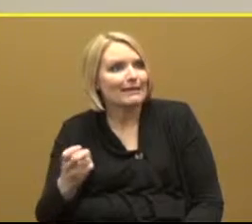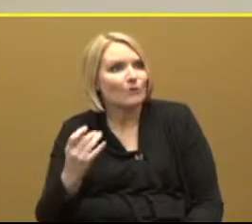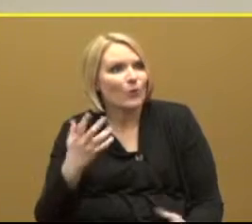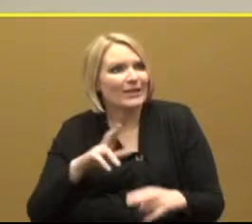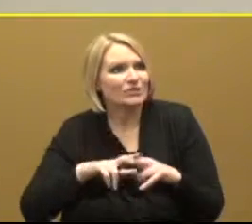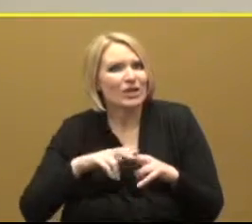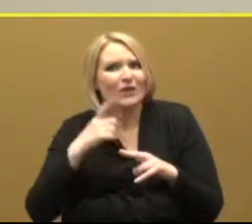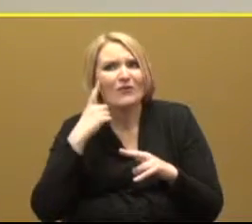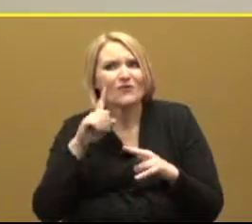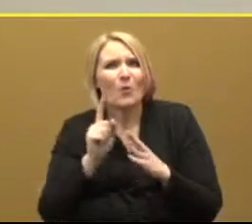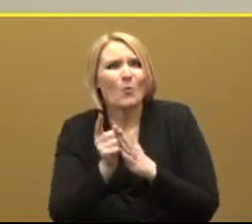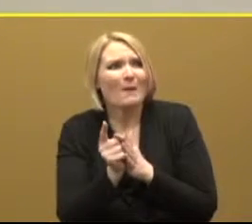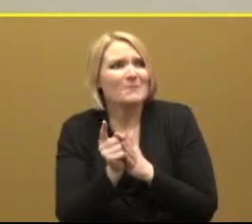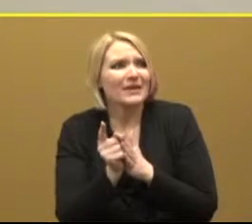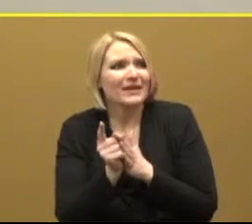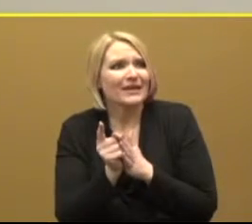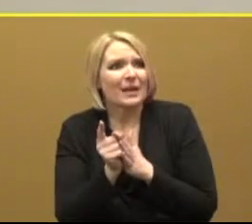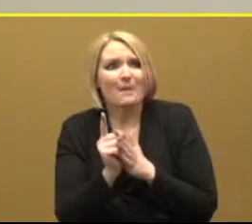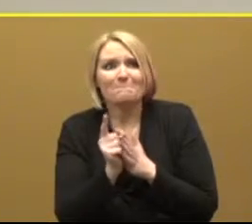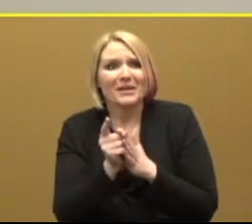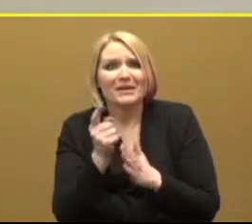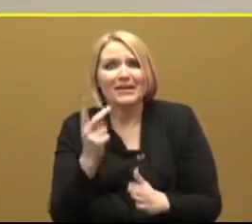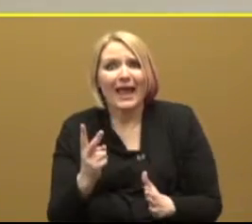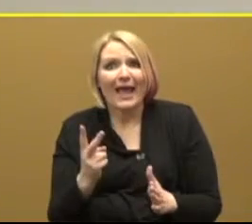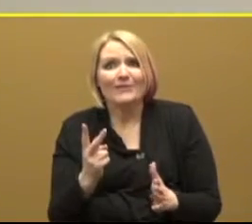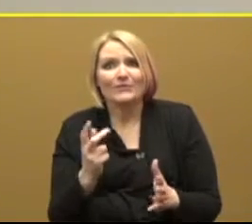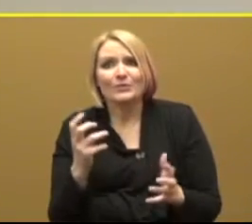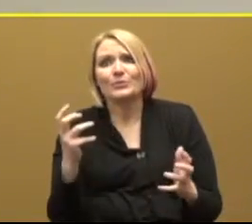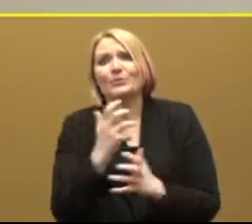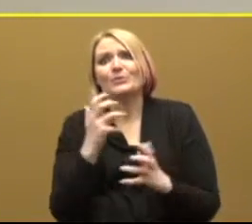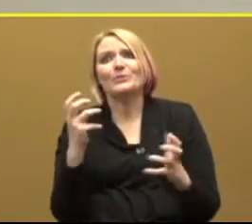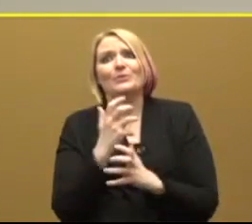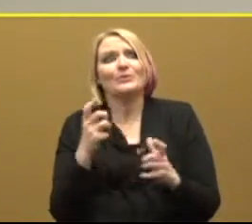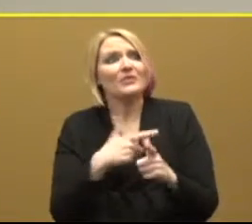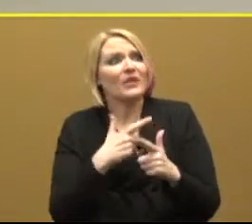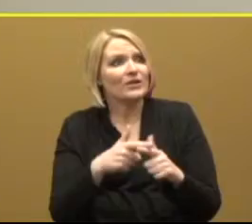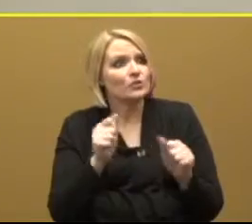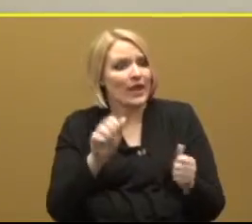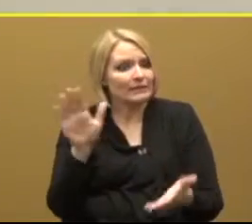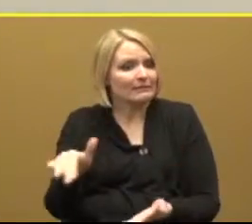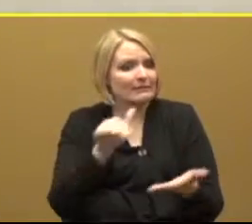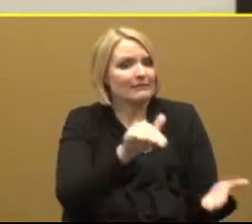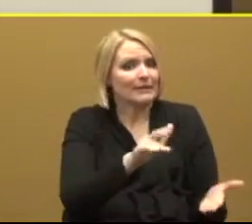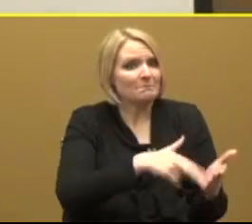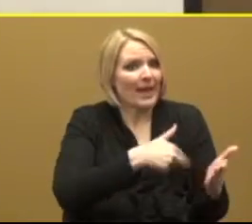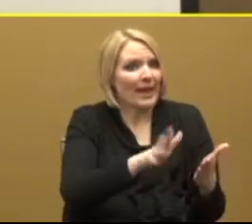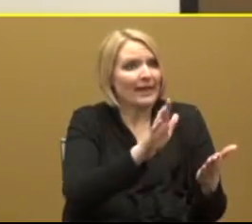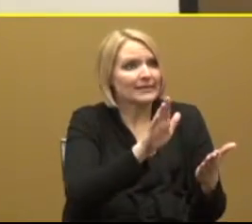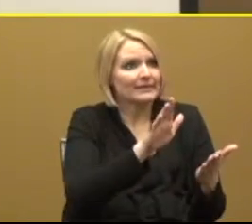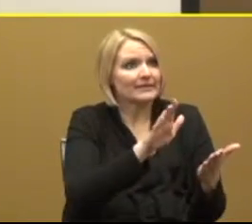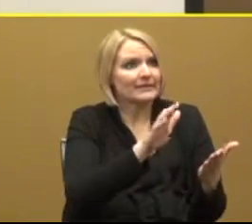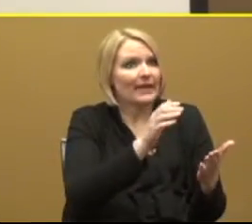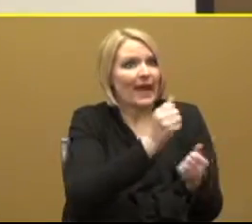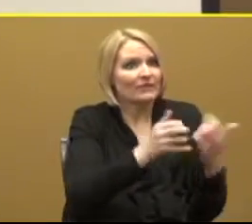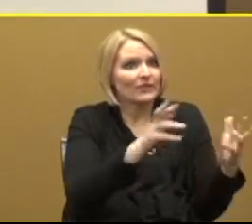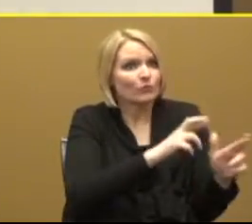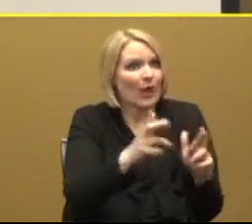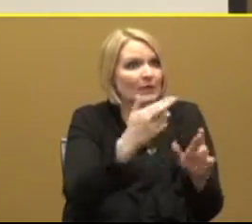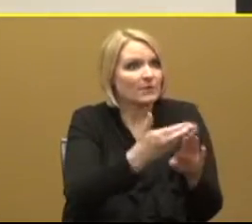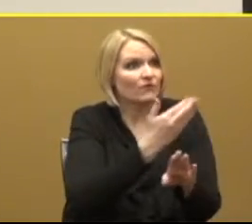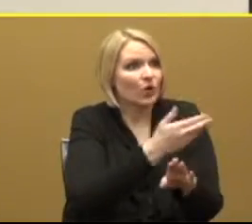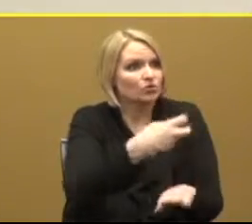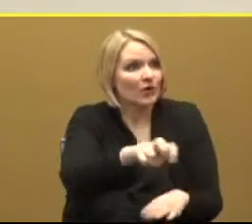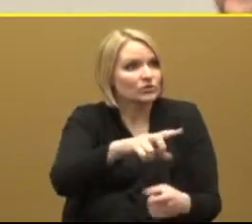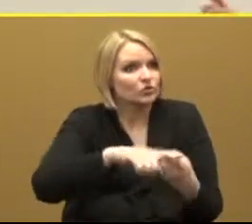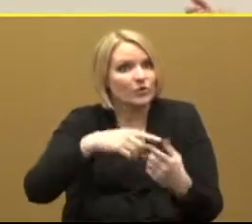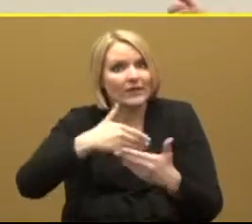even for a minute and a half so you can pull out paint and get your stuff ready before you